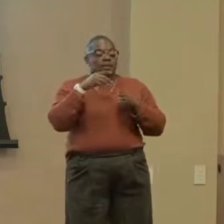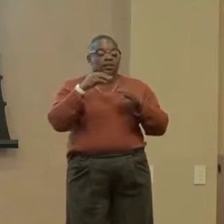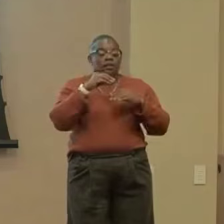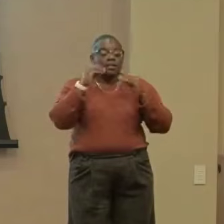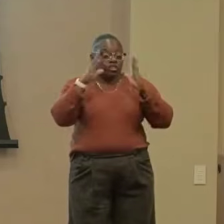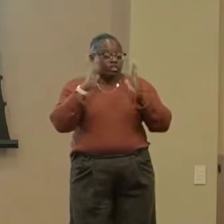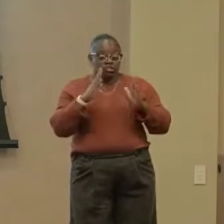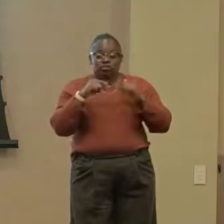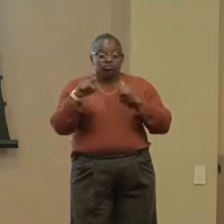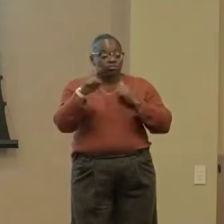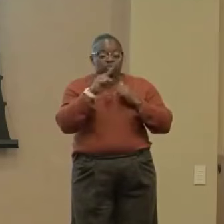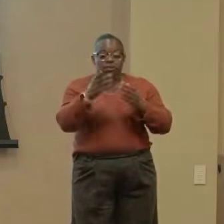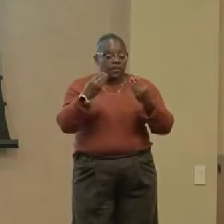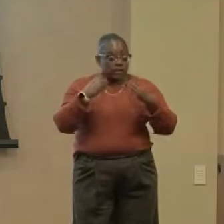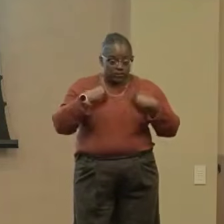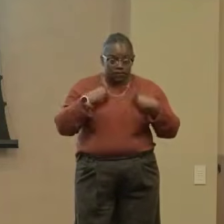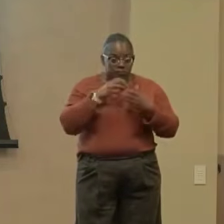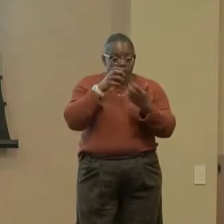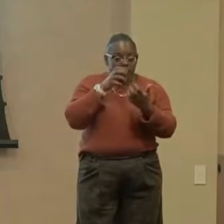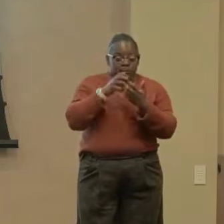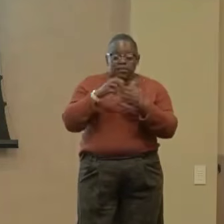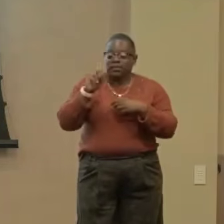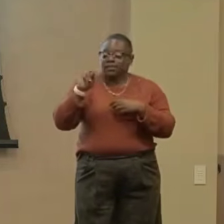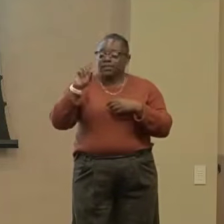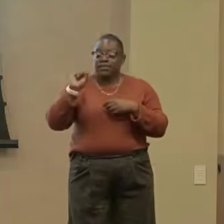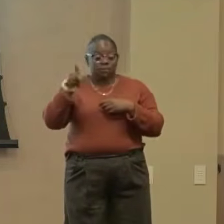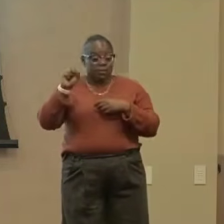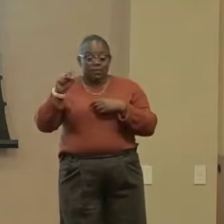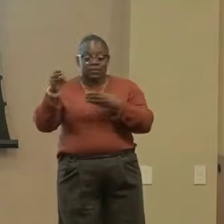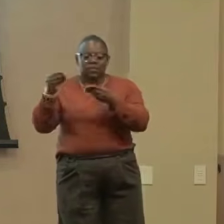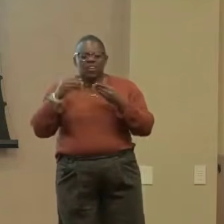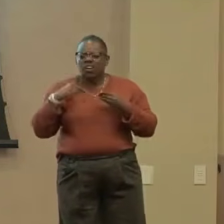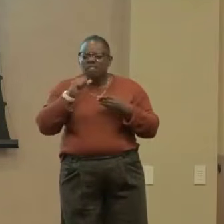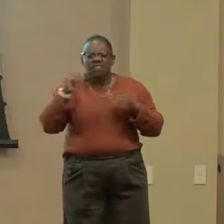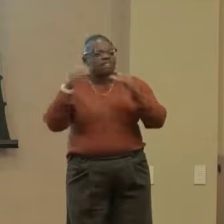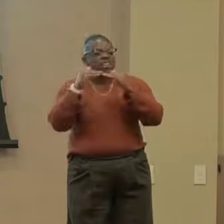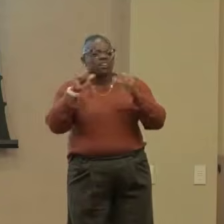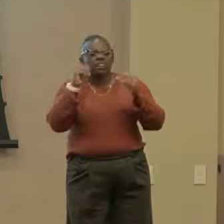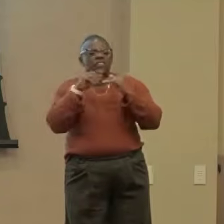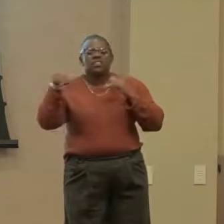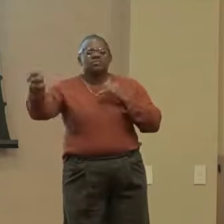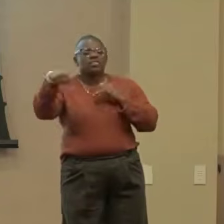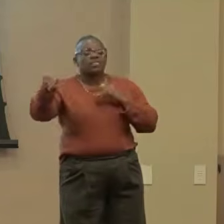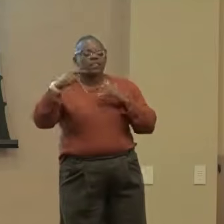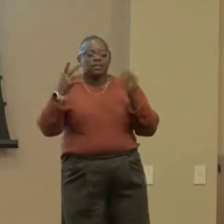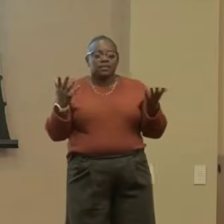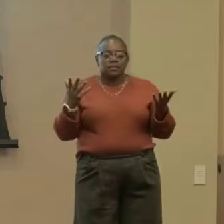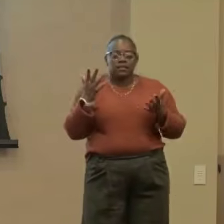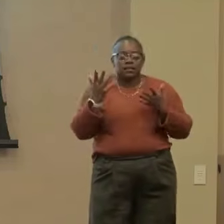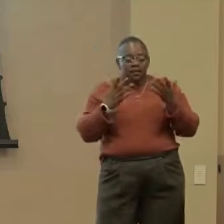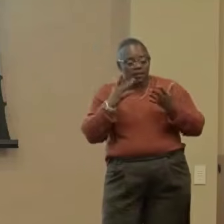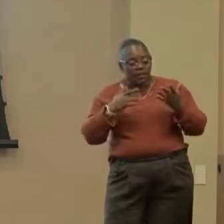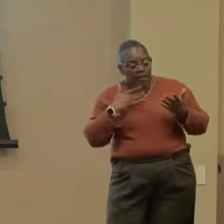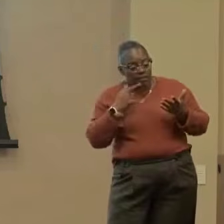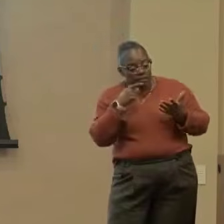me accommodations that were given to me by the Disability Center because he thought it was unfair to the rest of the class. So I feel you